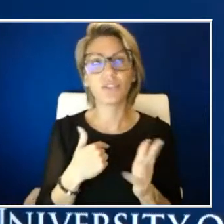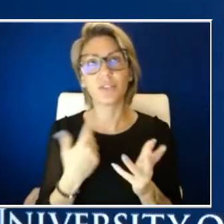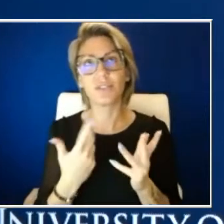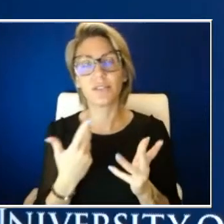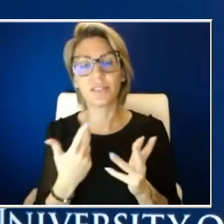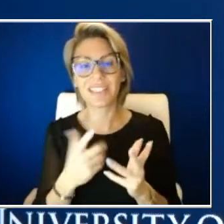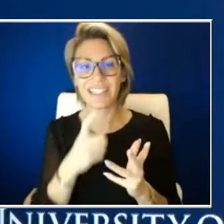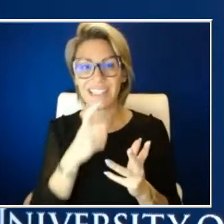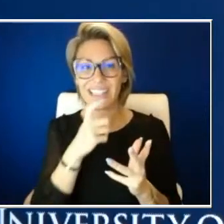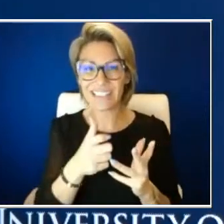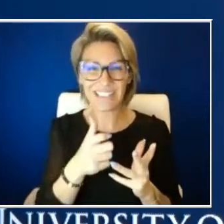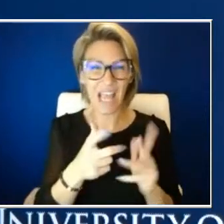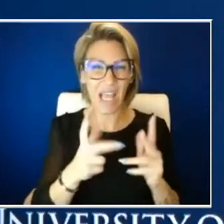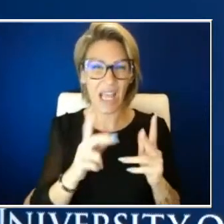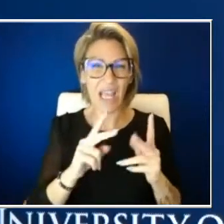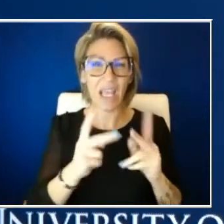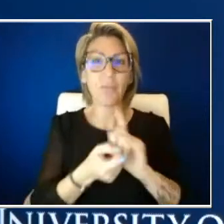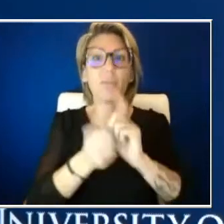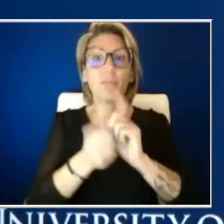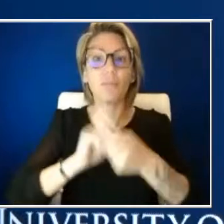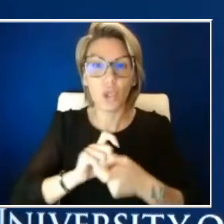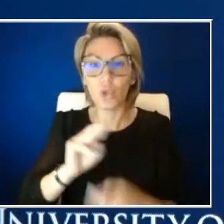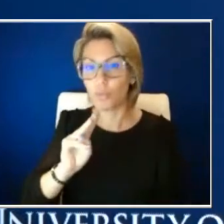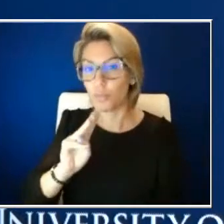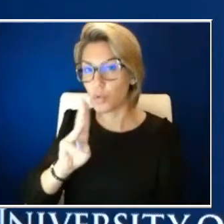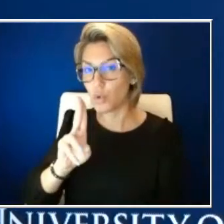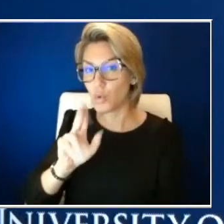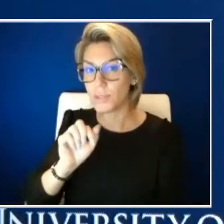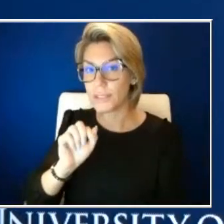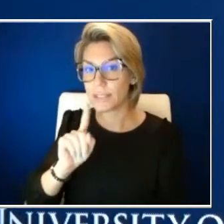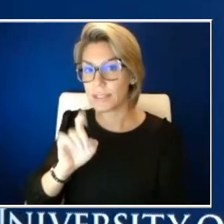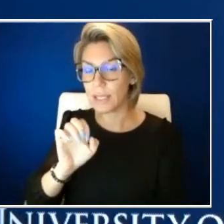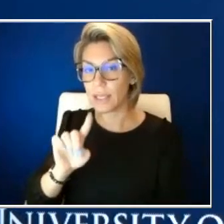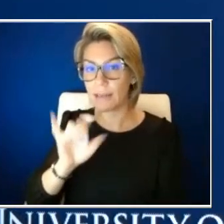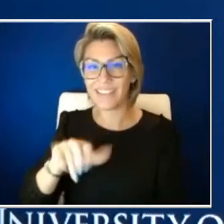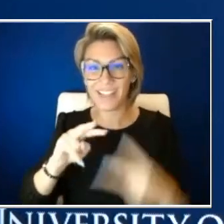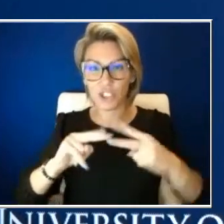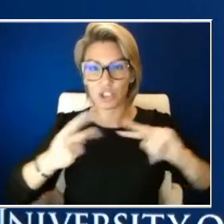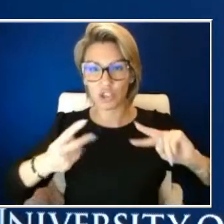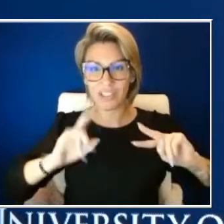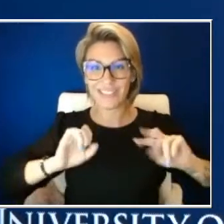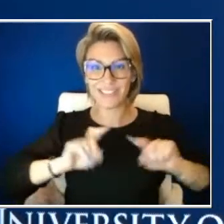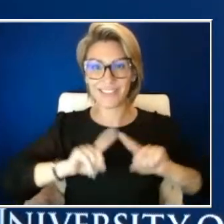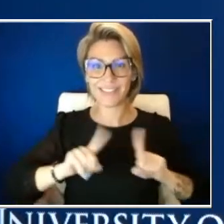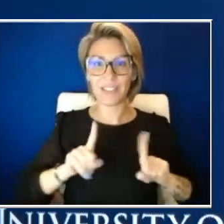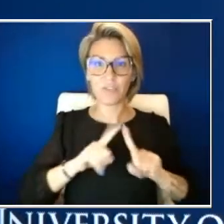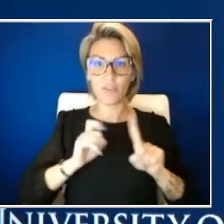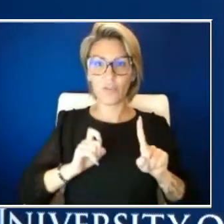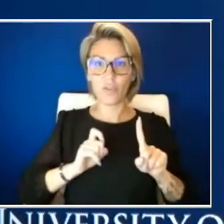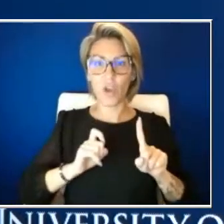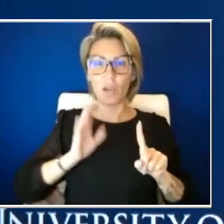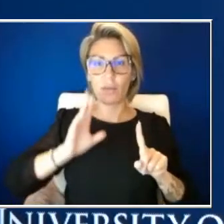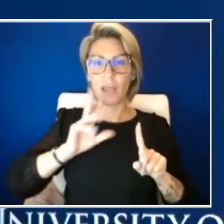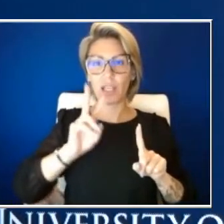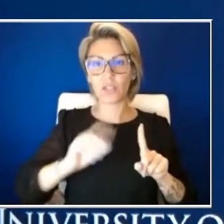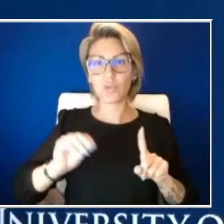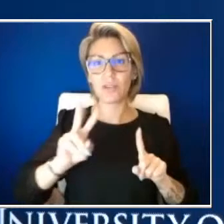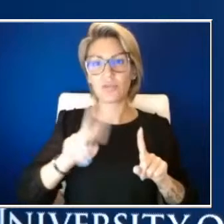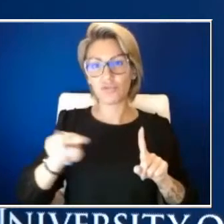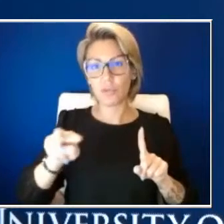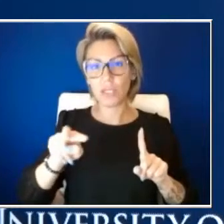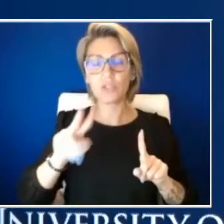necessarily mutated. This strain is a different strain than we saw in 2022 that was circulating the